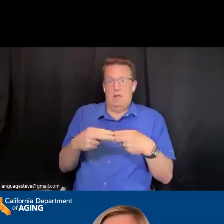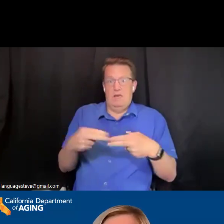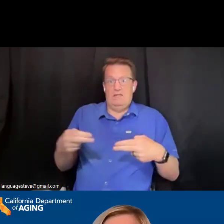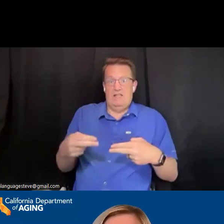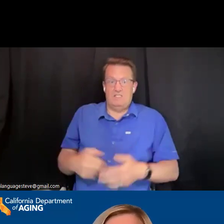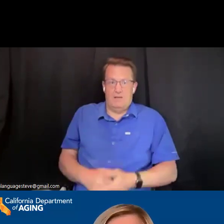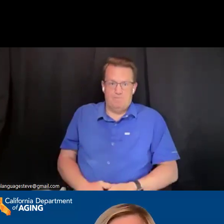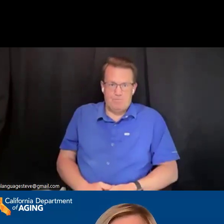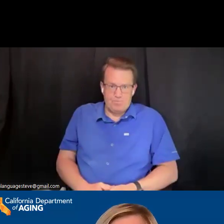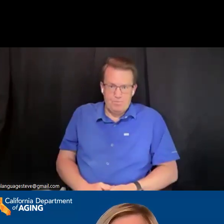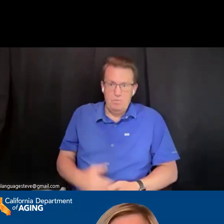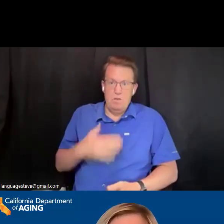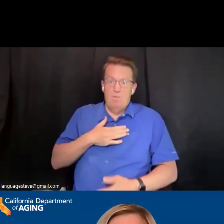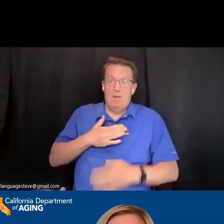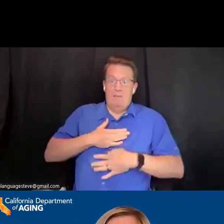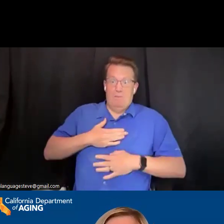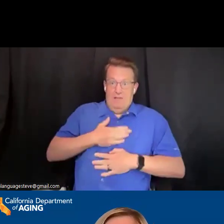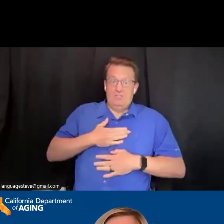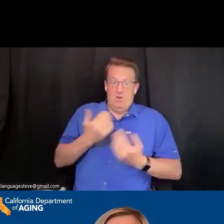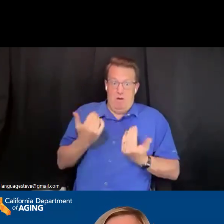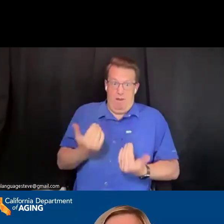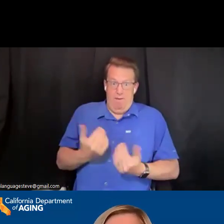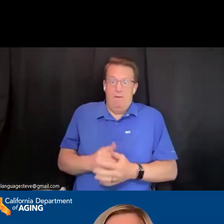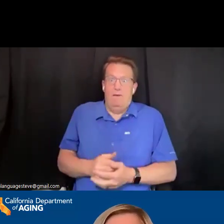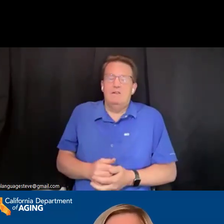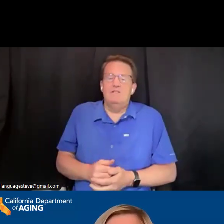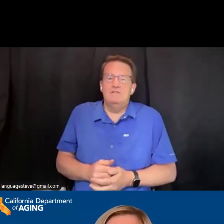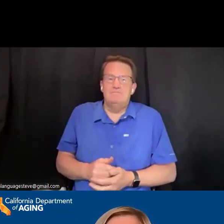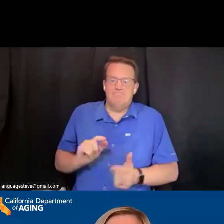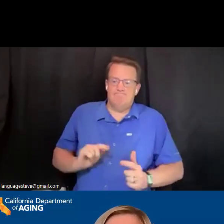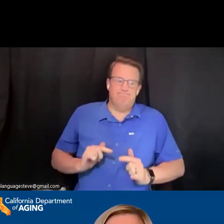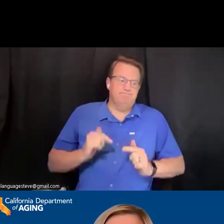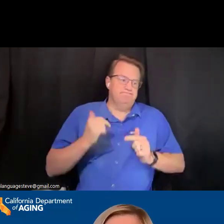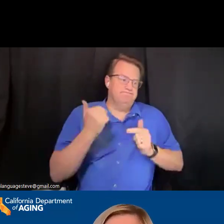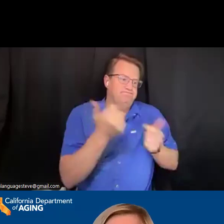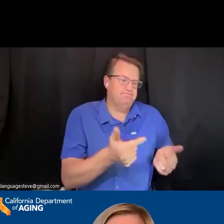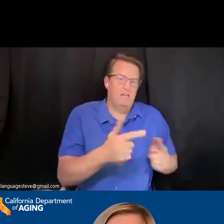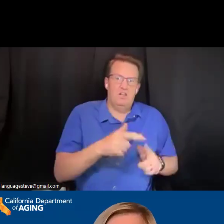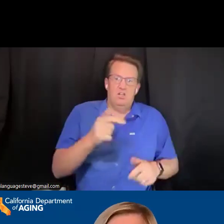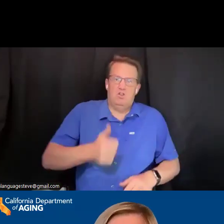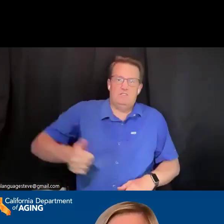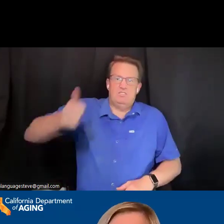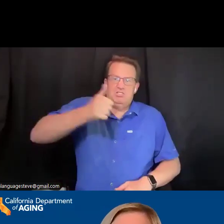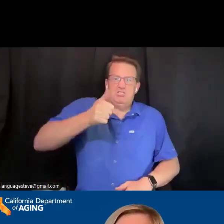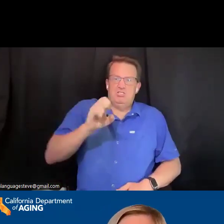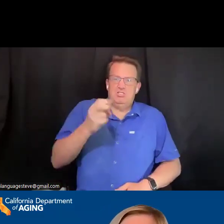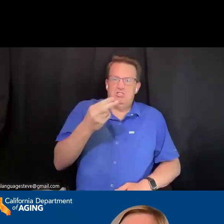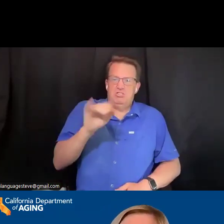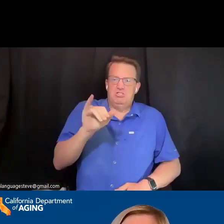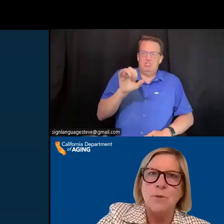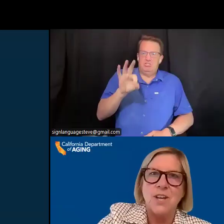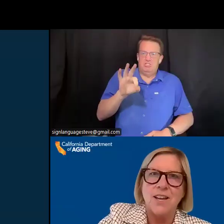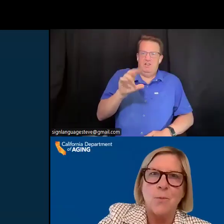It is now my pleasure to turn the program over to our Chief Deputy Director,